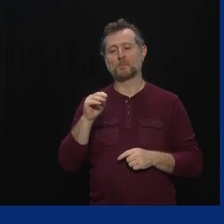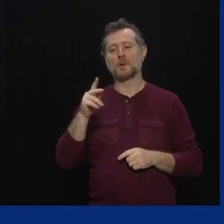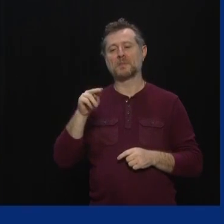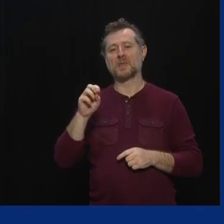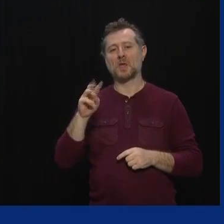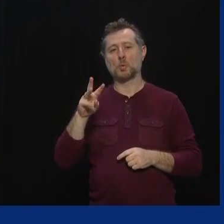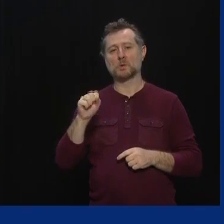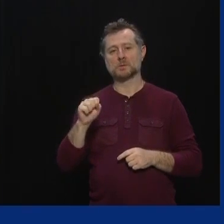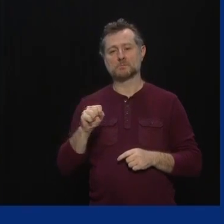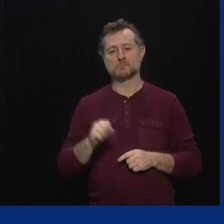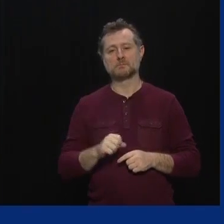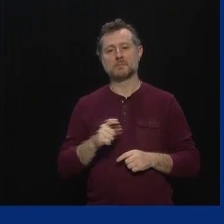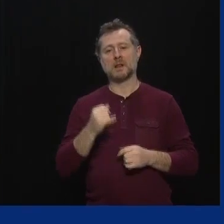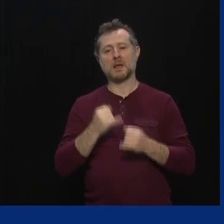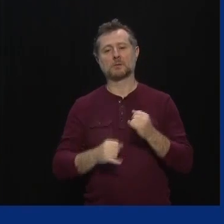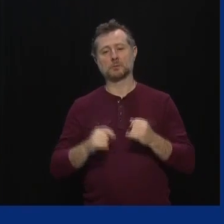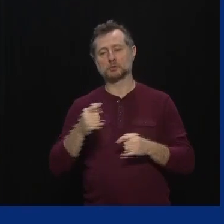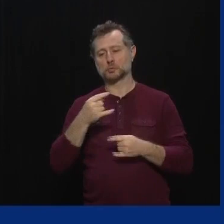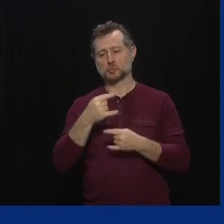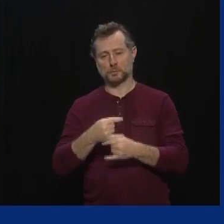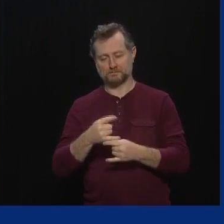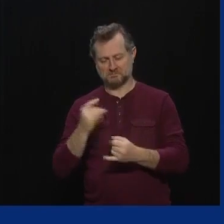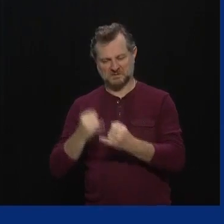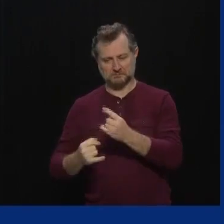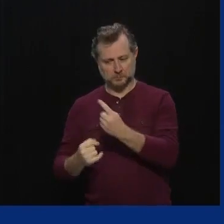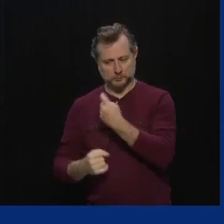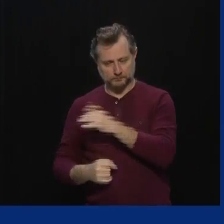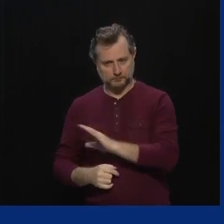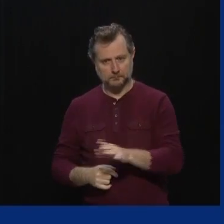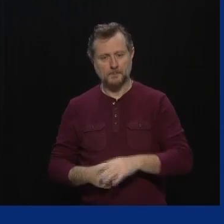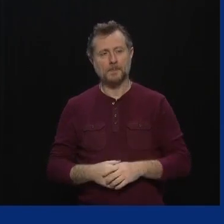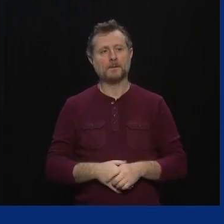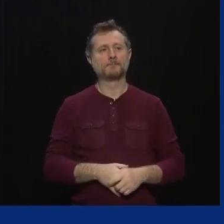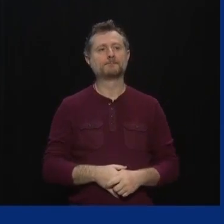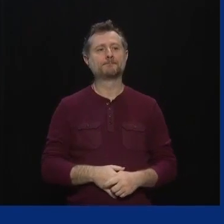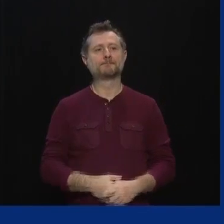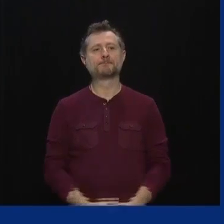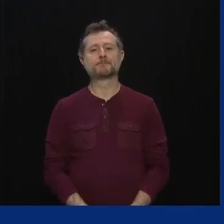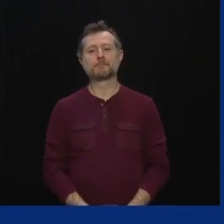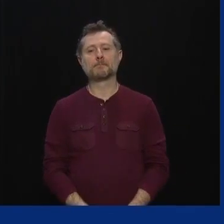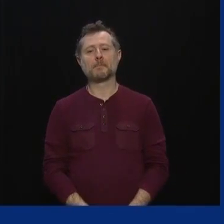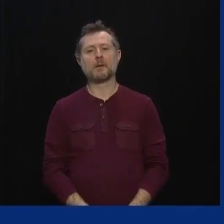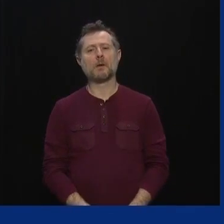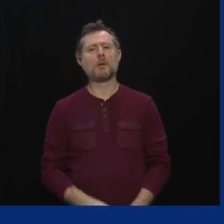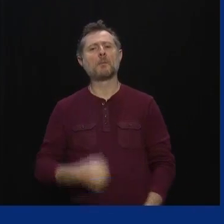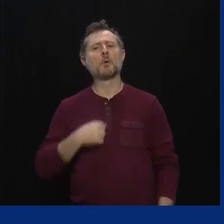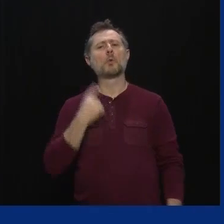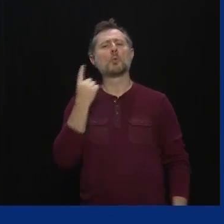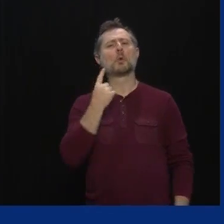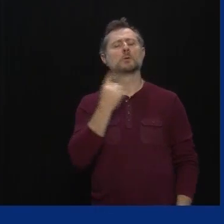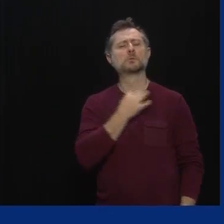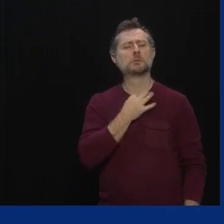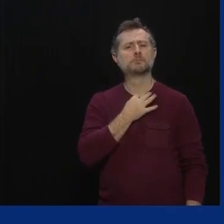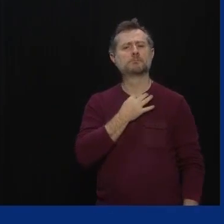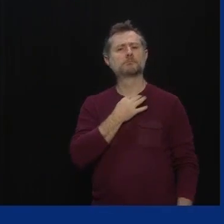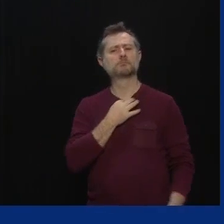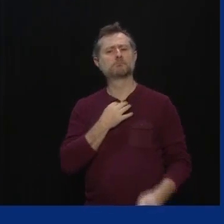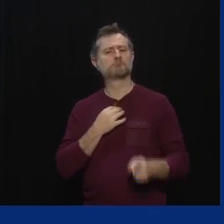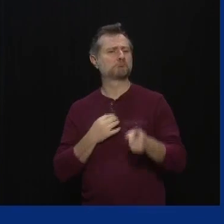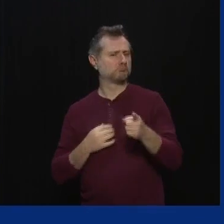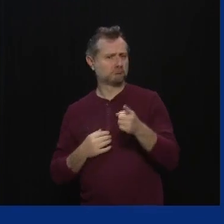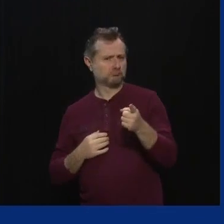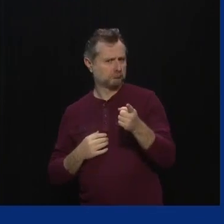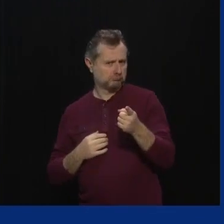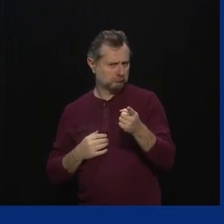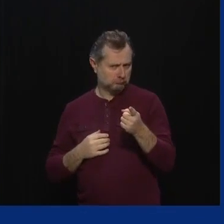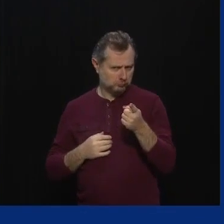Hey there, Governor. Can you hear me? Yes, I can. I'm wondering, one, if you have any